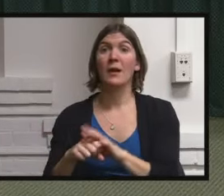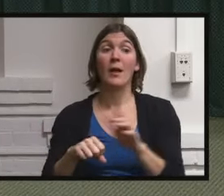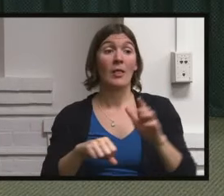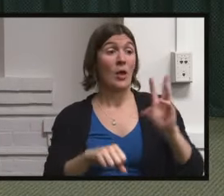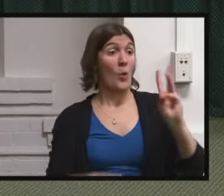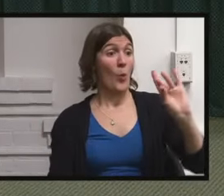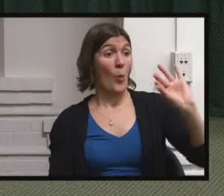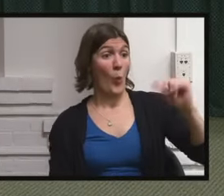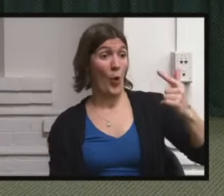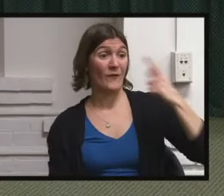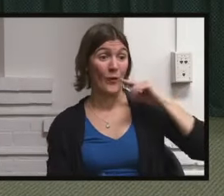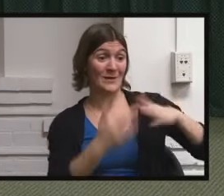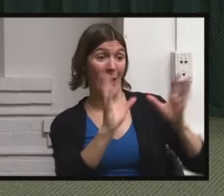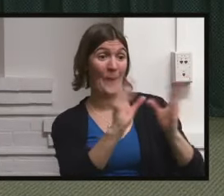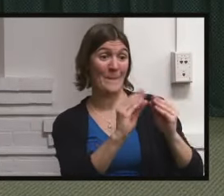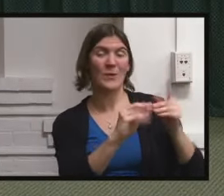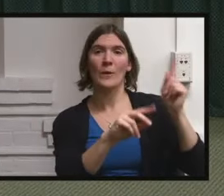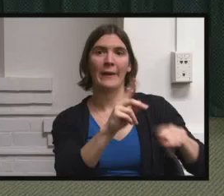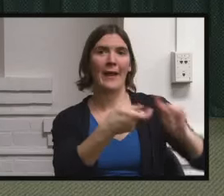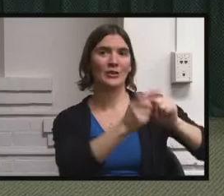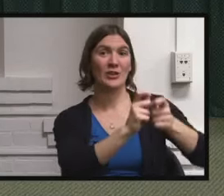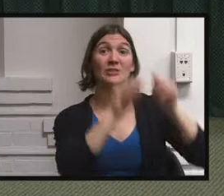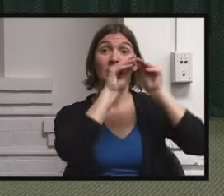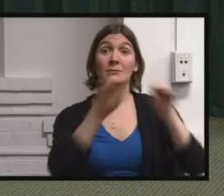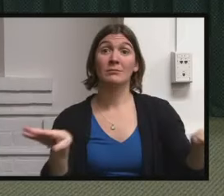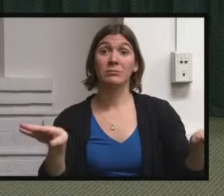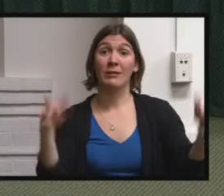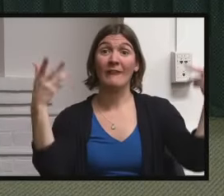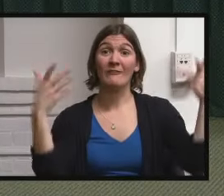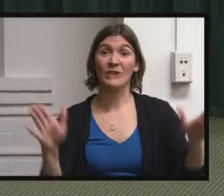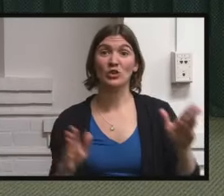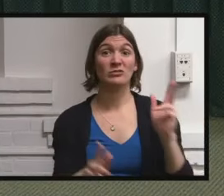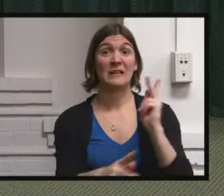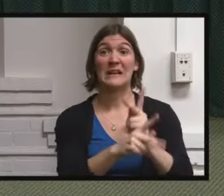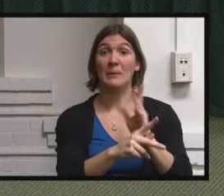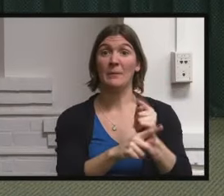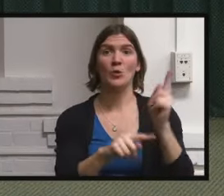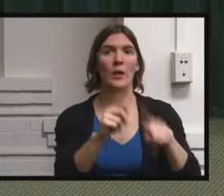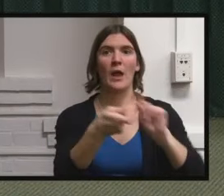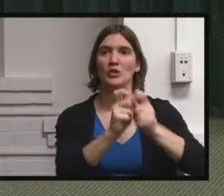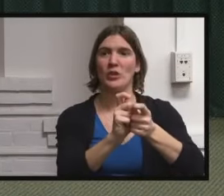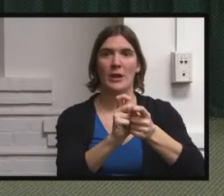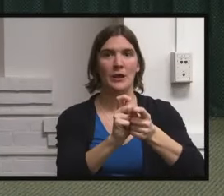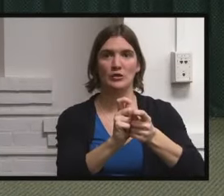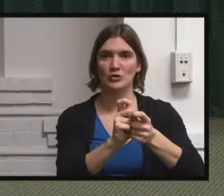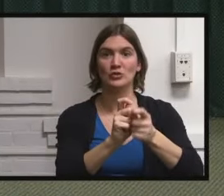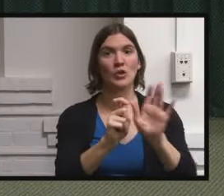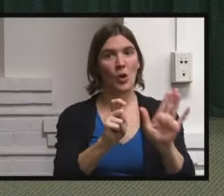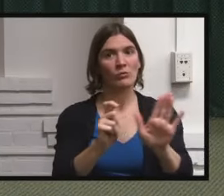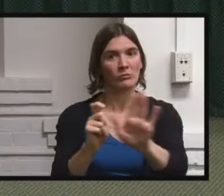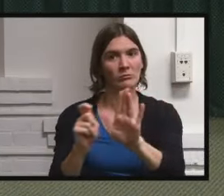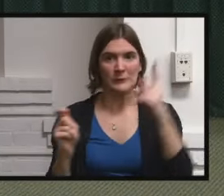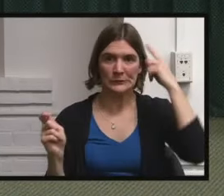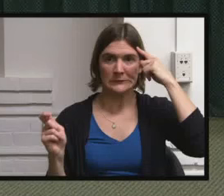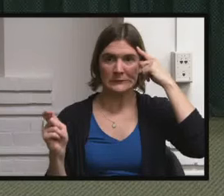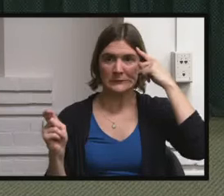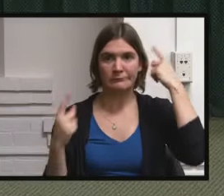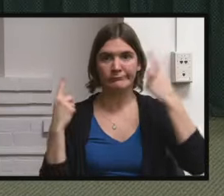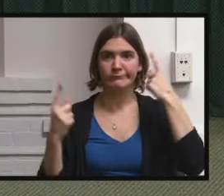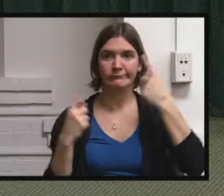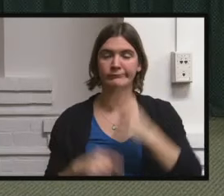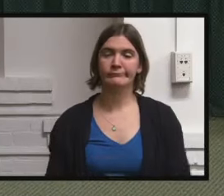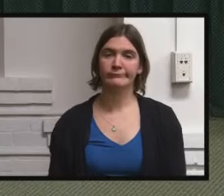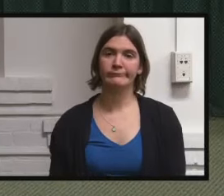warning. Right. Once it goes out 30 to 40 days before the meeting and the election. So those are some of the things we'll want to